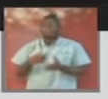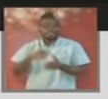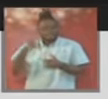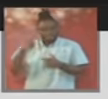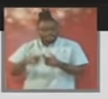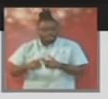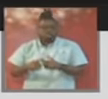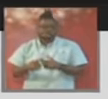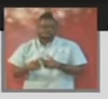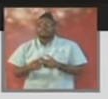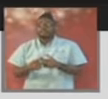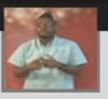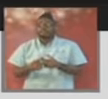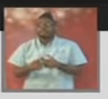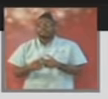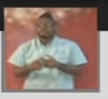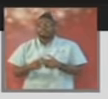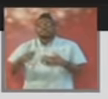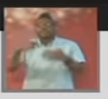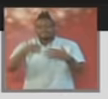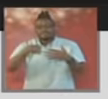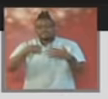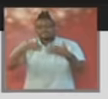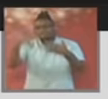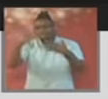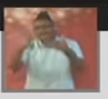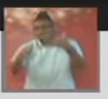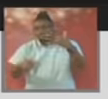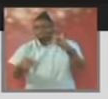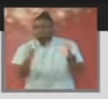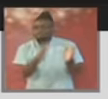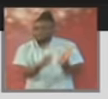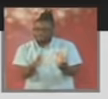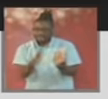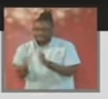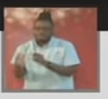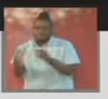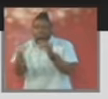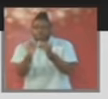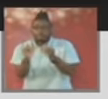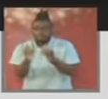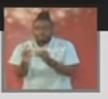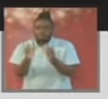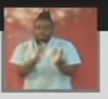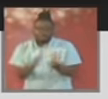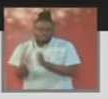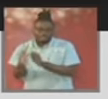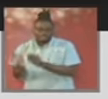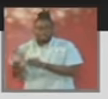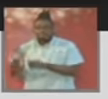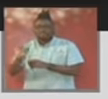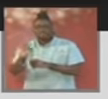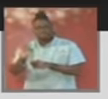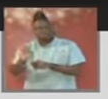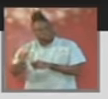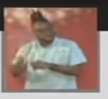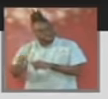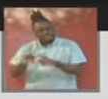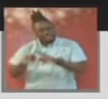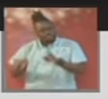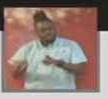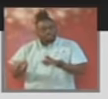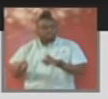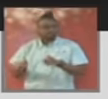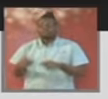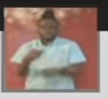this is a great logistical difference from maybe what we've seen before. Also, it